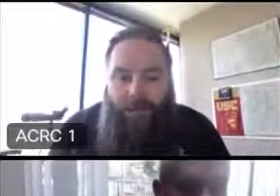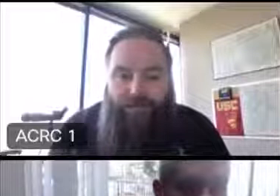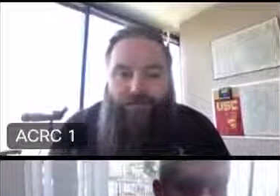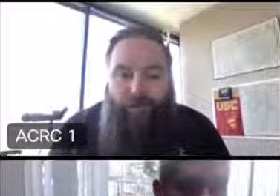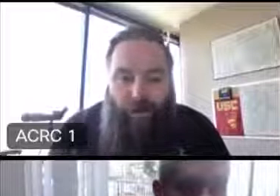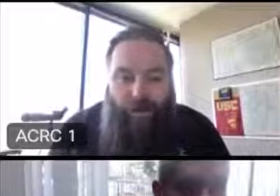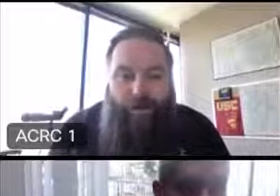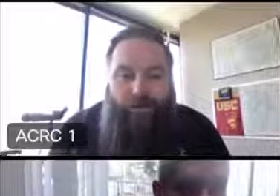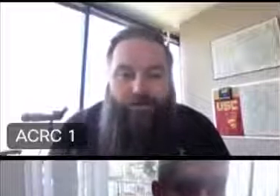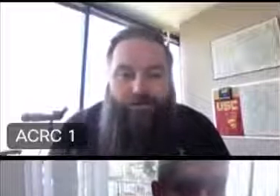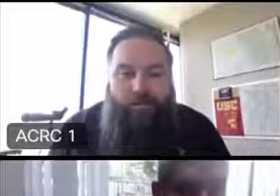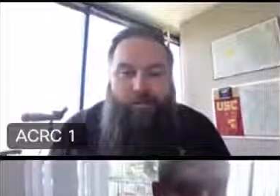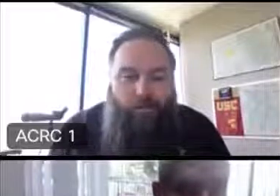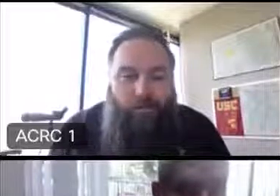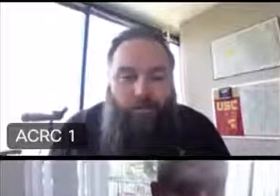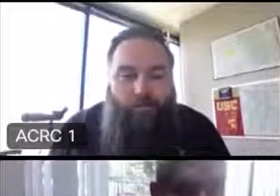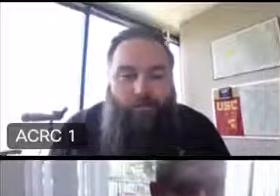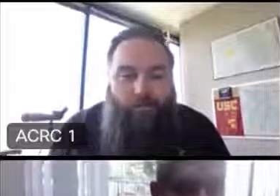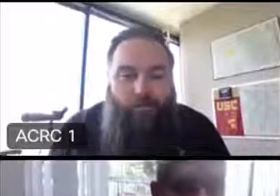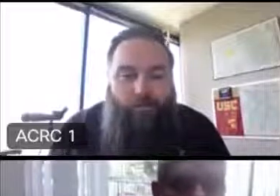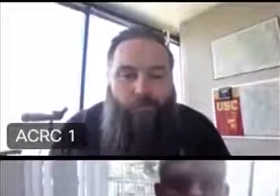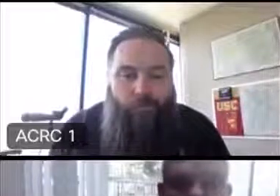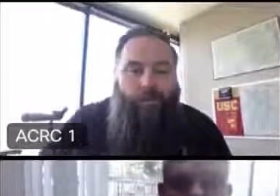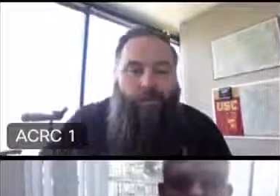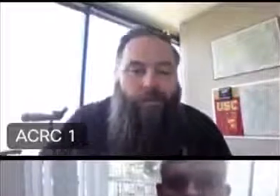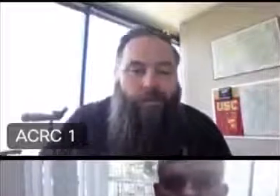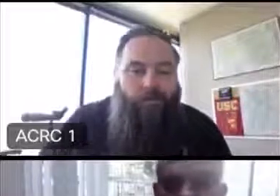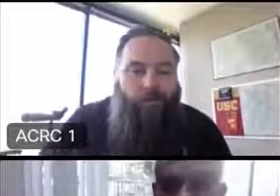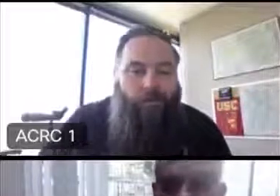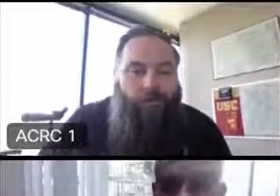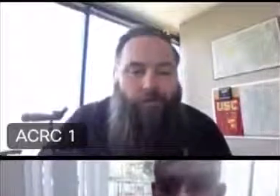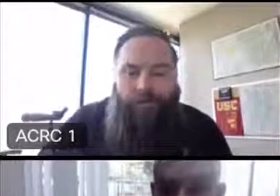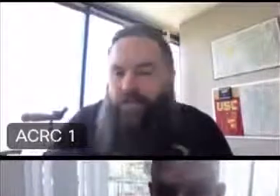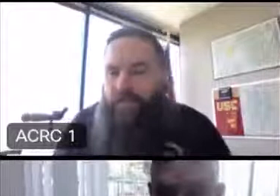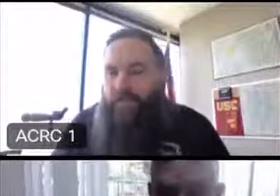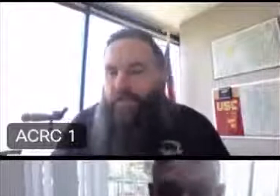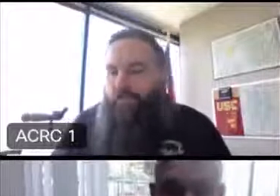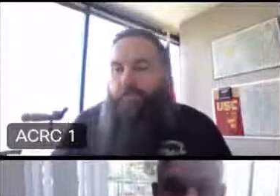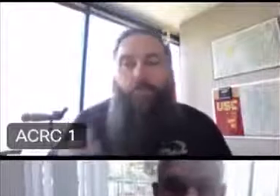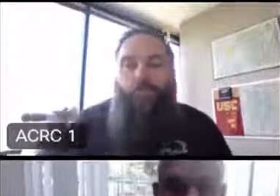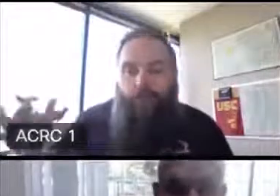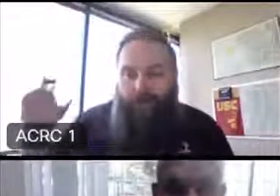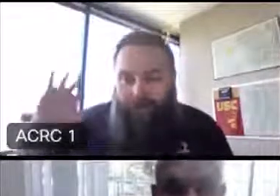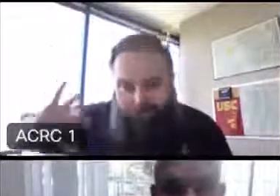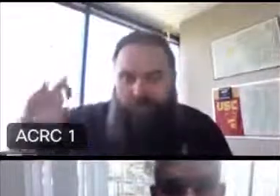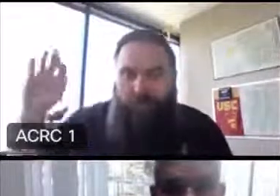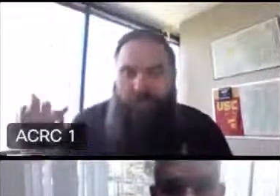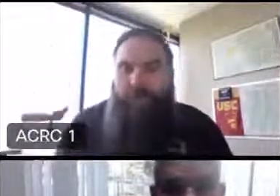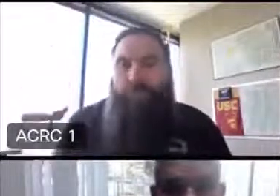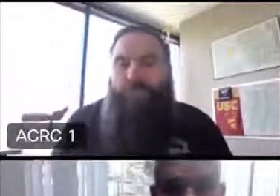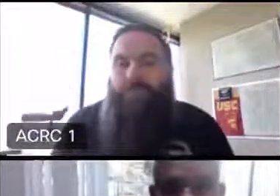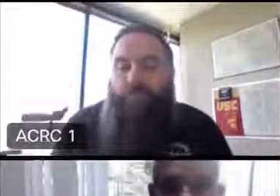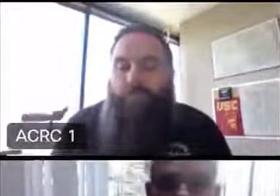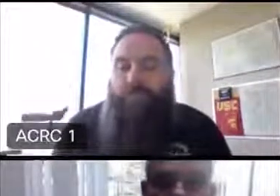really does require us to do a whole lot of work to make sure that we are getting all the information appropriately,